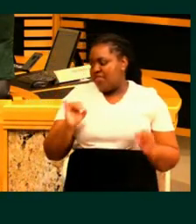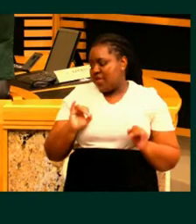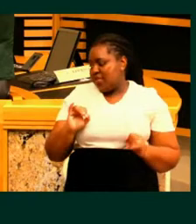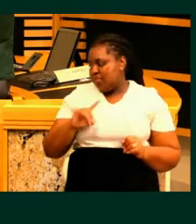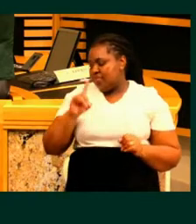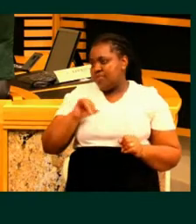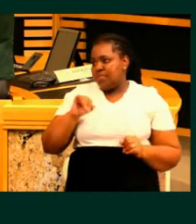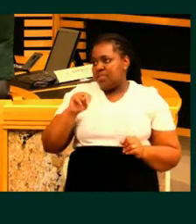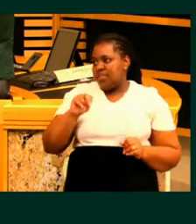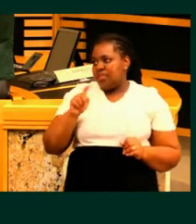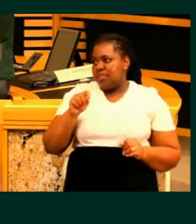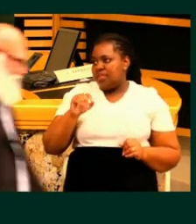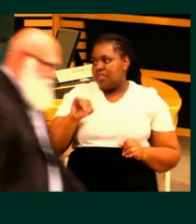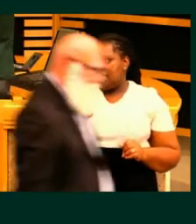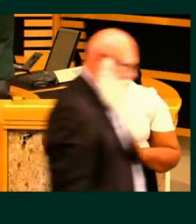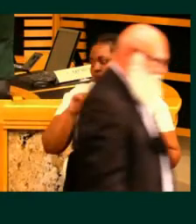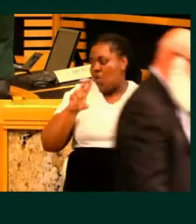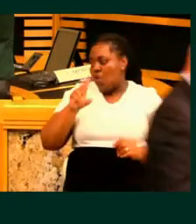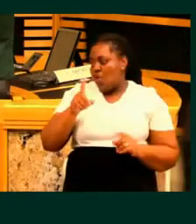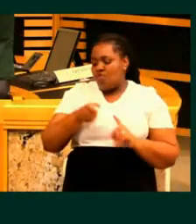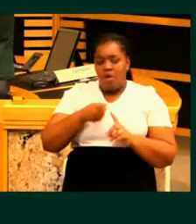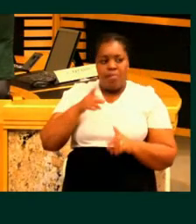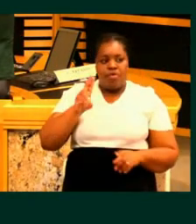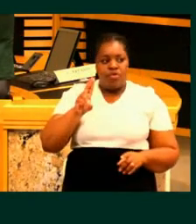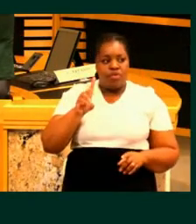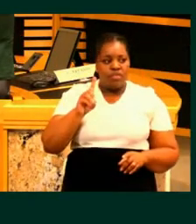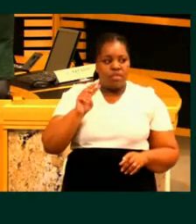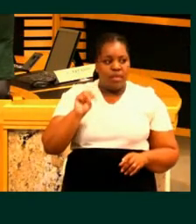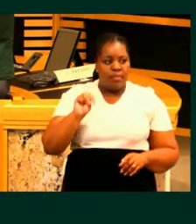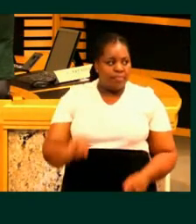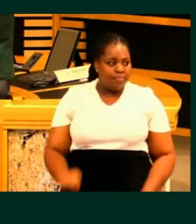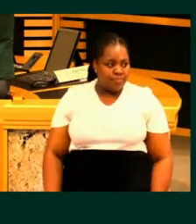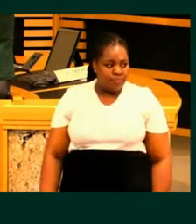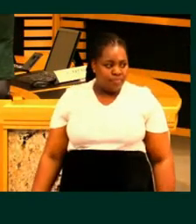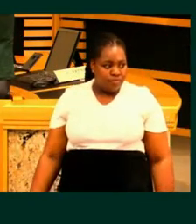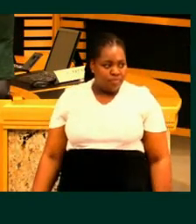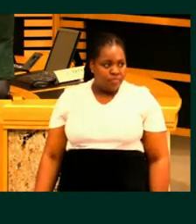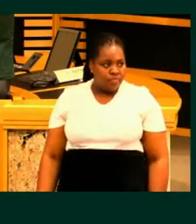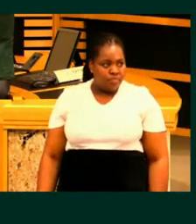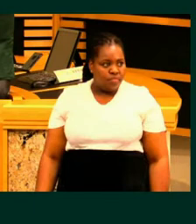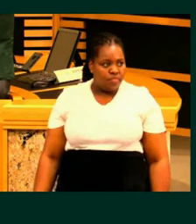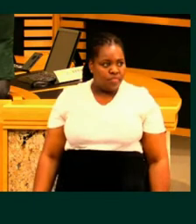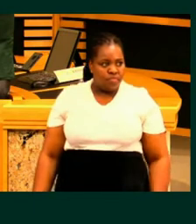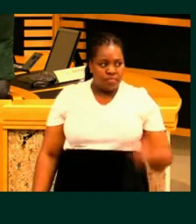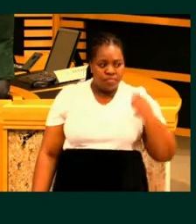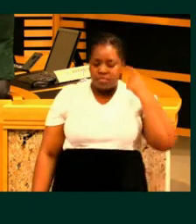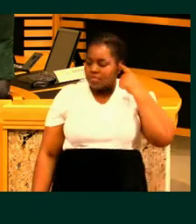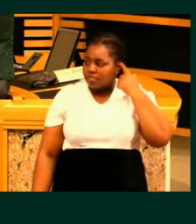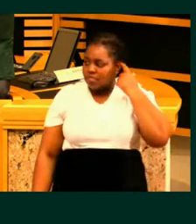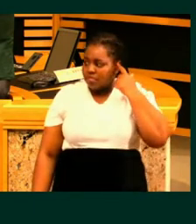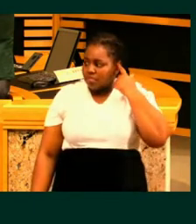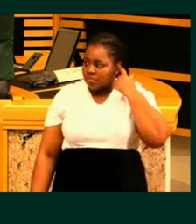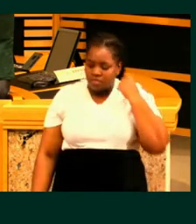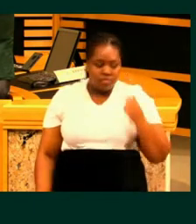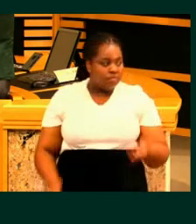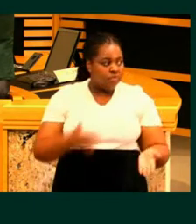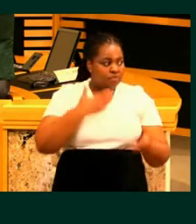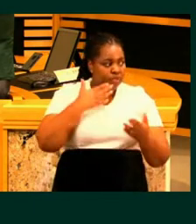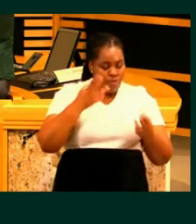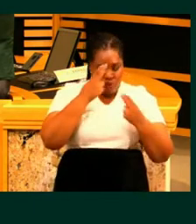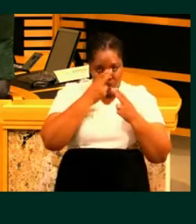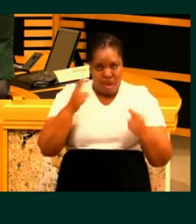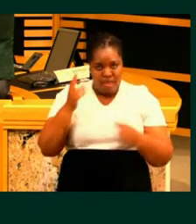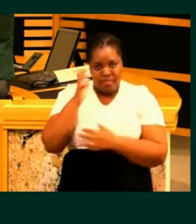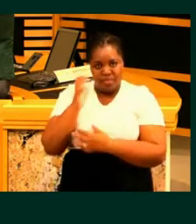zind from United Democratic Movement 3 minutes honorable member thank you honorable